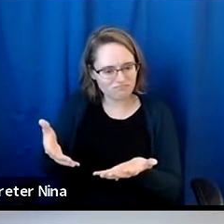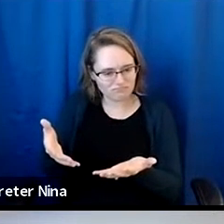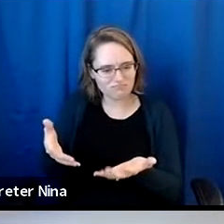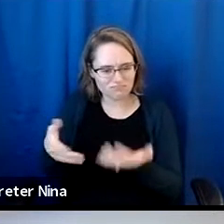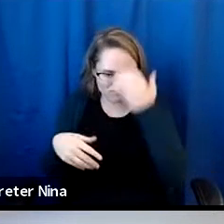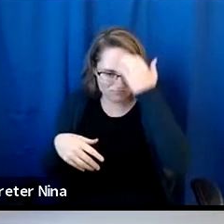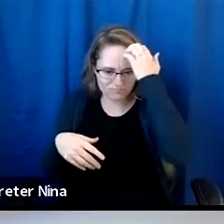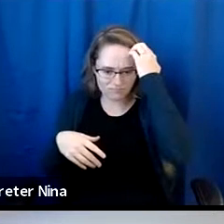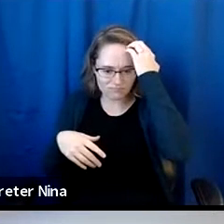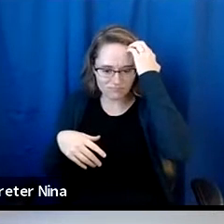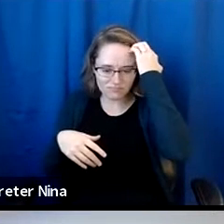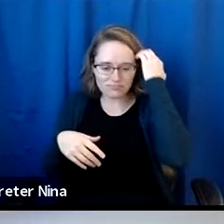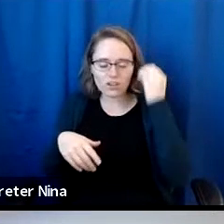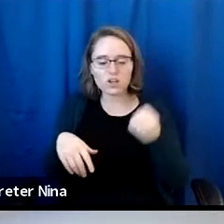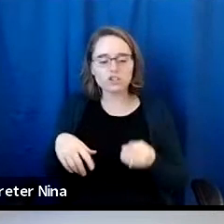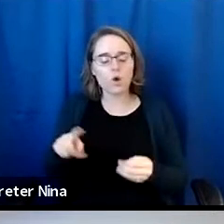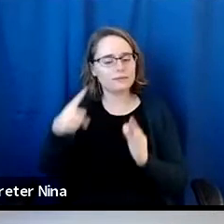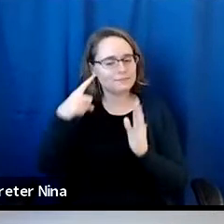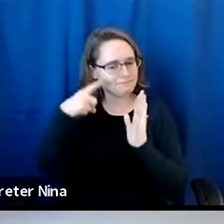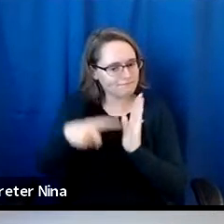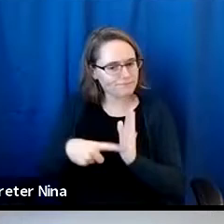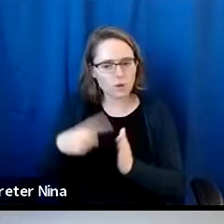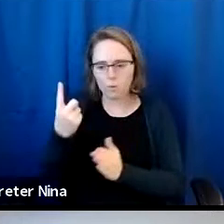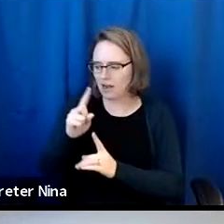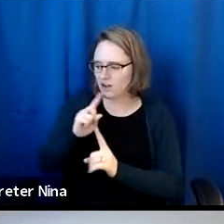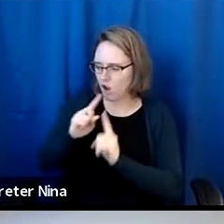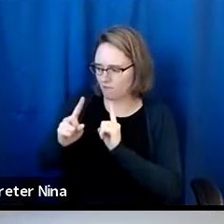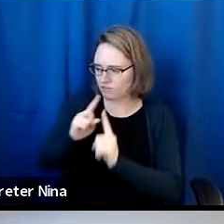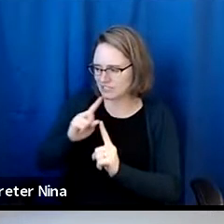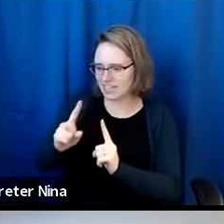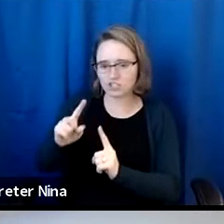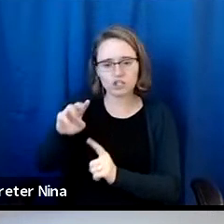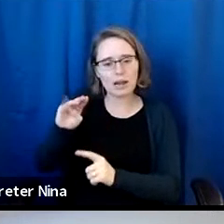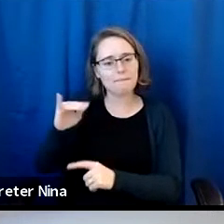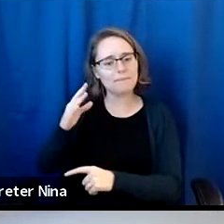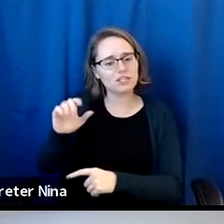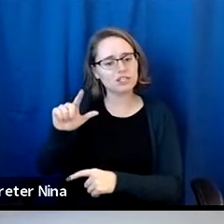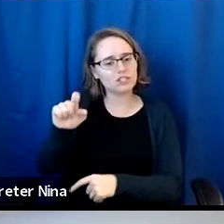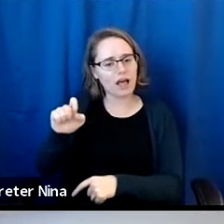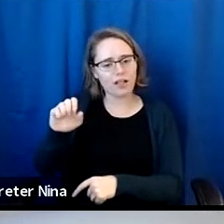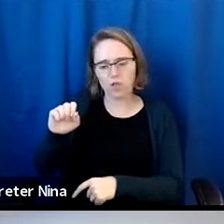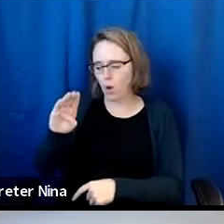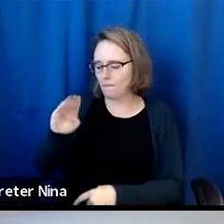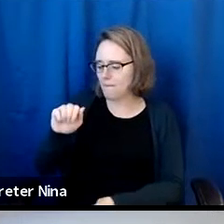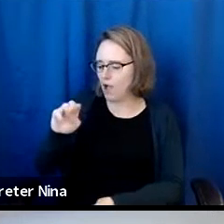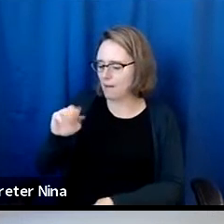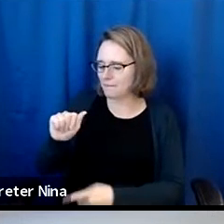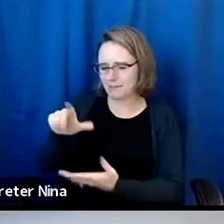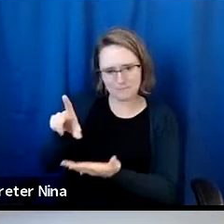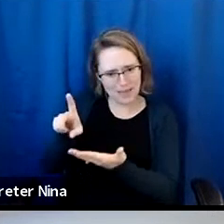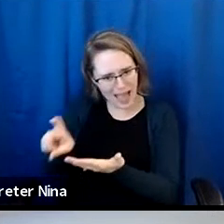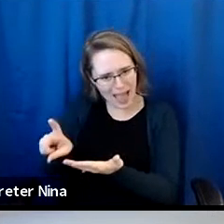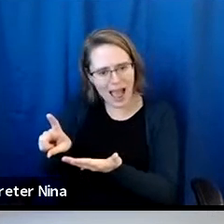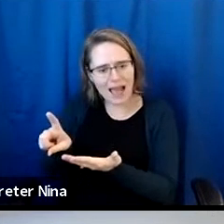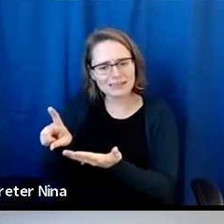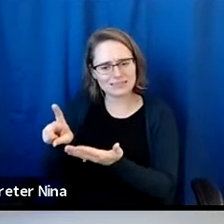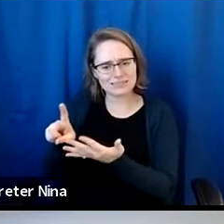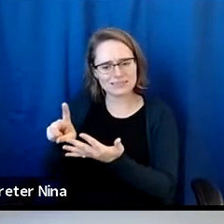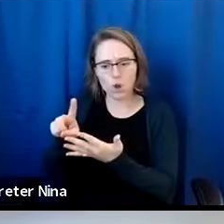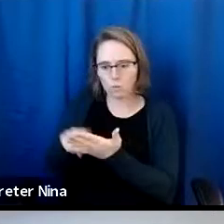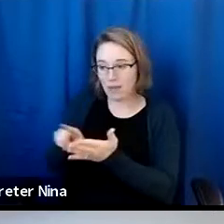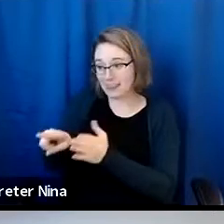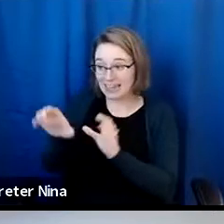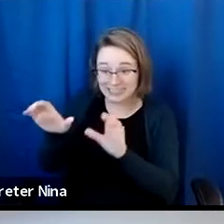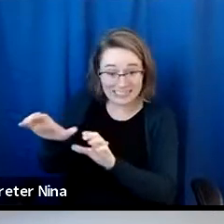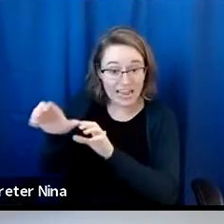when I think about, like, there was a conversation that, Michelle Obama had, when they were asking about, kind of the things that they did or